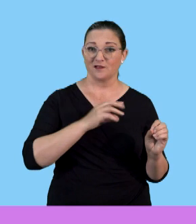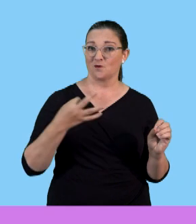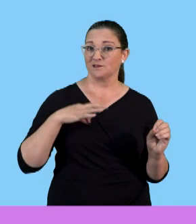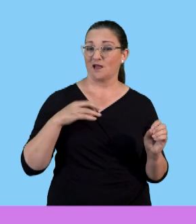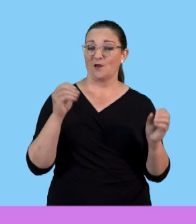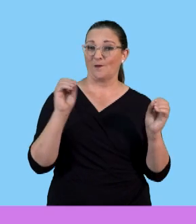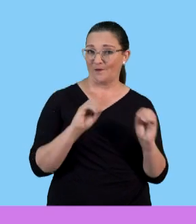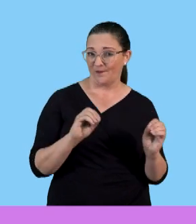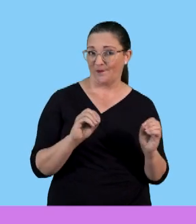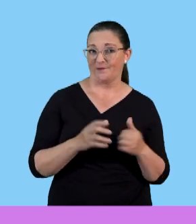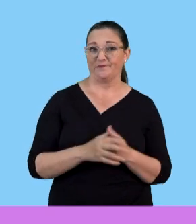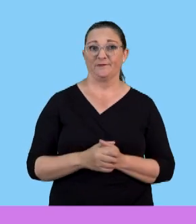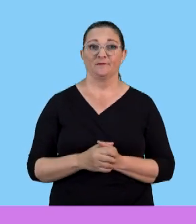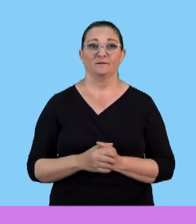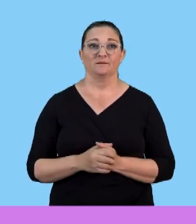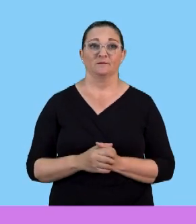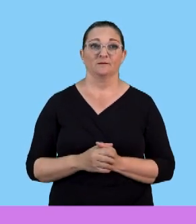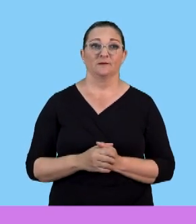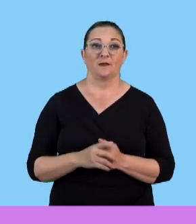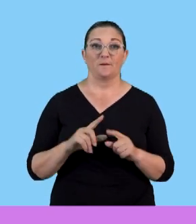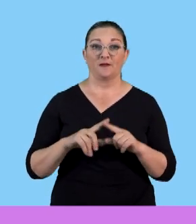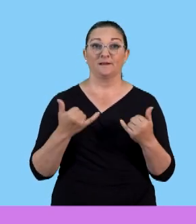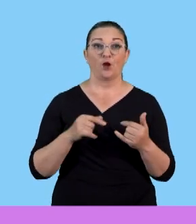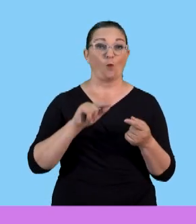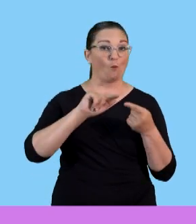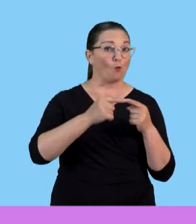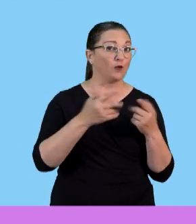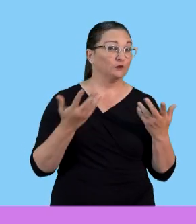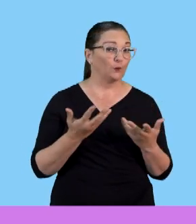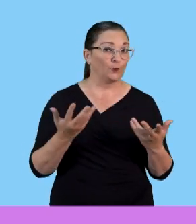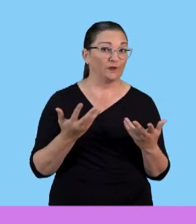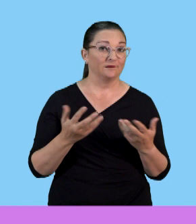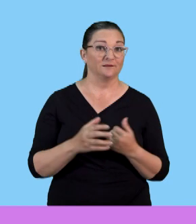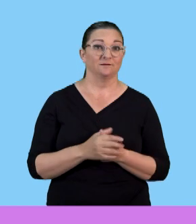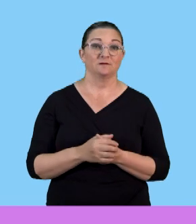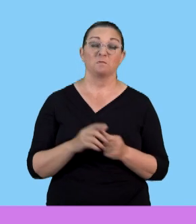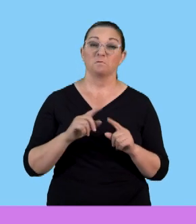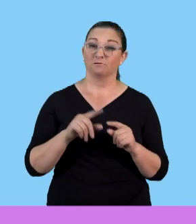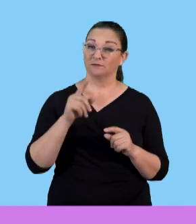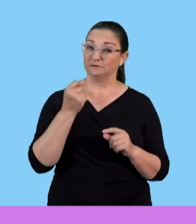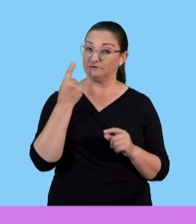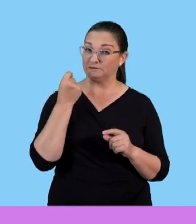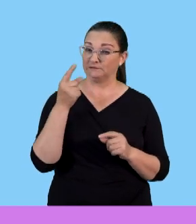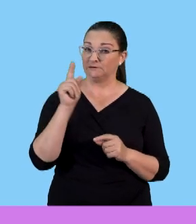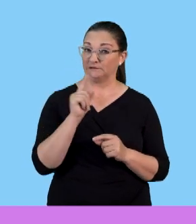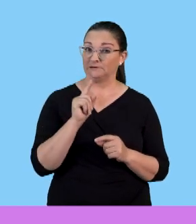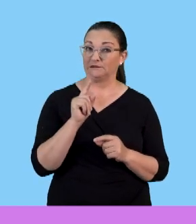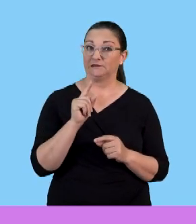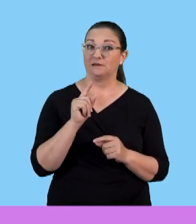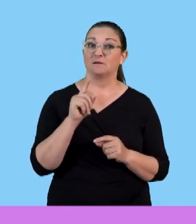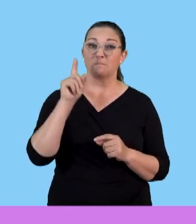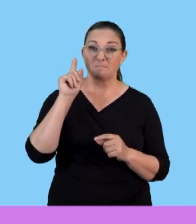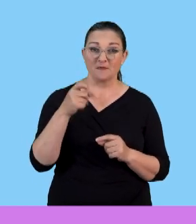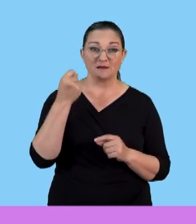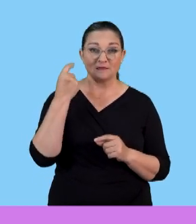the income, it will be 0. So now plotting the points. Firstly, you need to also understand different types of